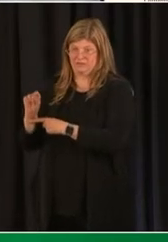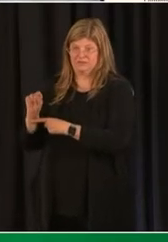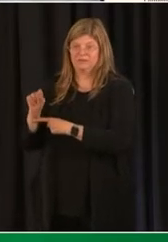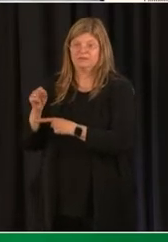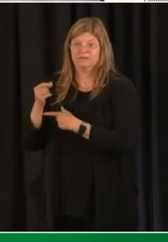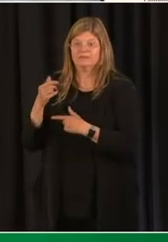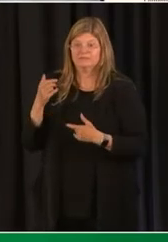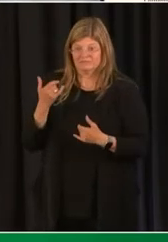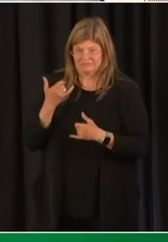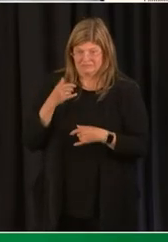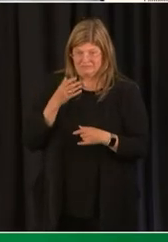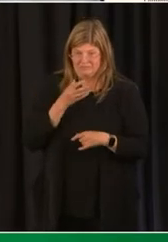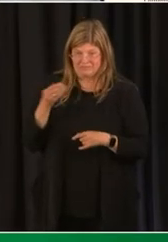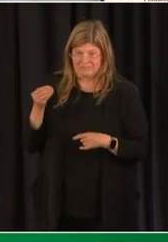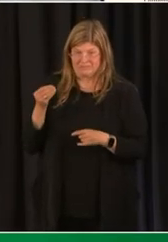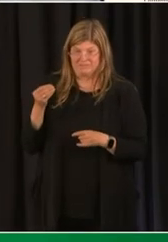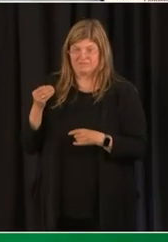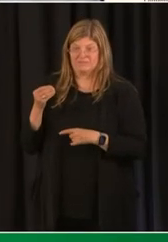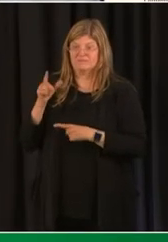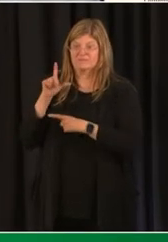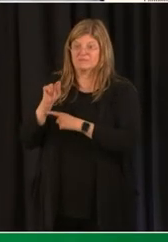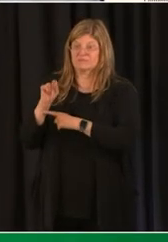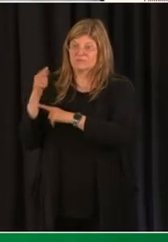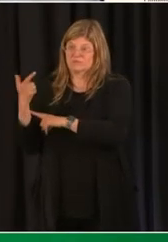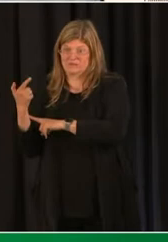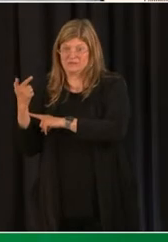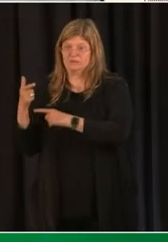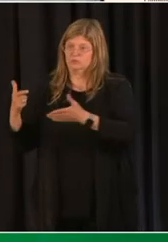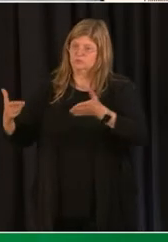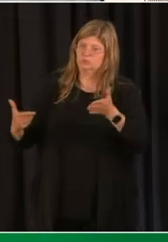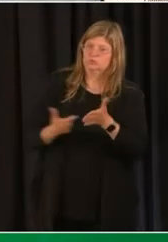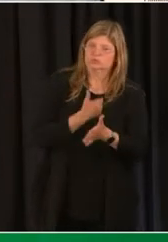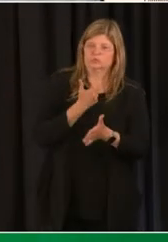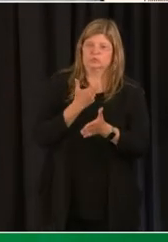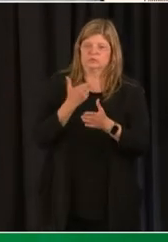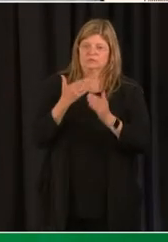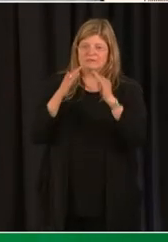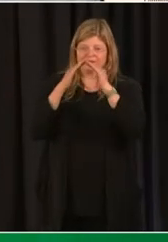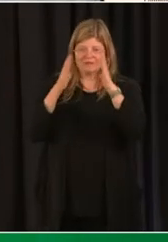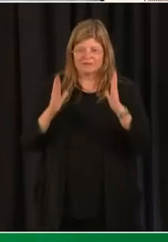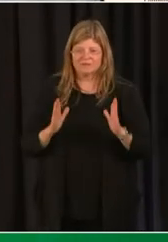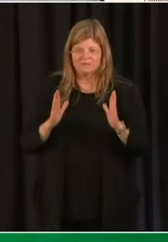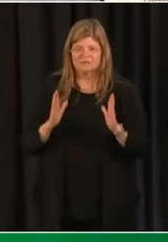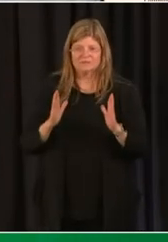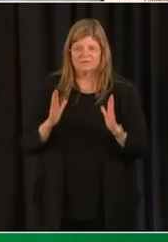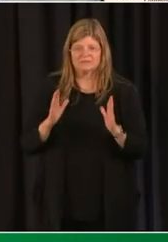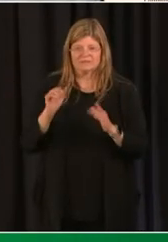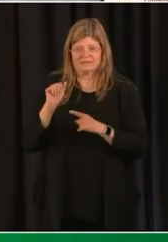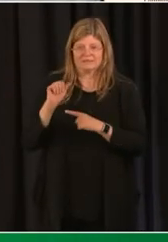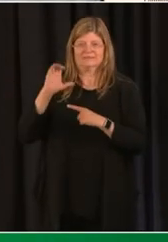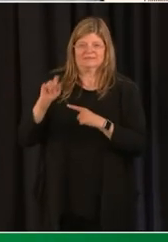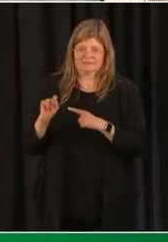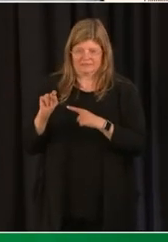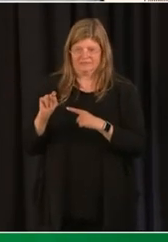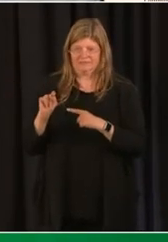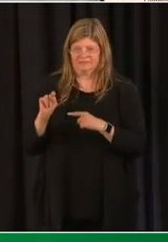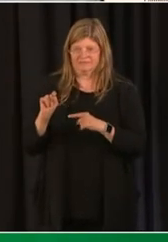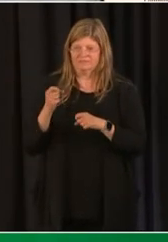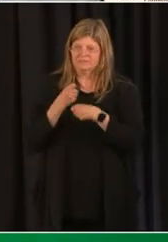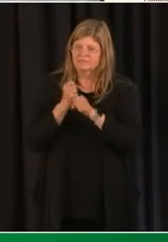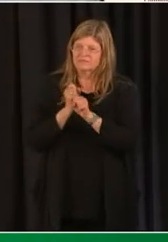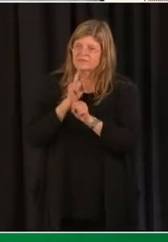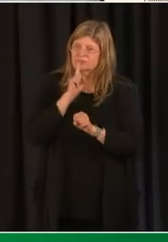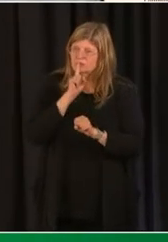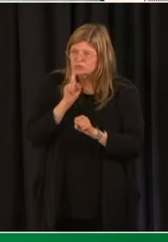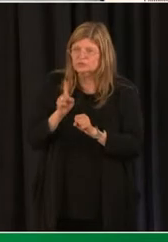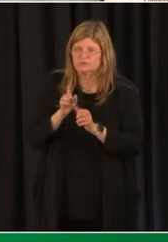Emergency Amendment Act. As chair of the Housing Committee, my focus on this measure was to make sure that the devastating